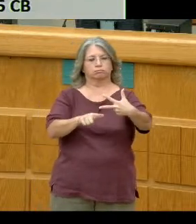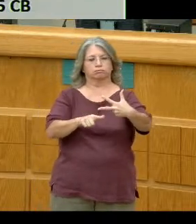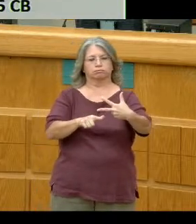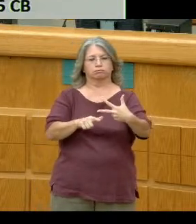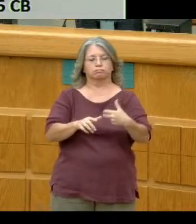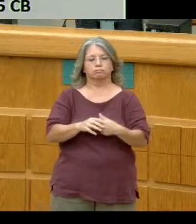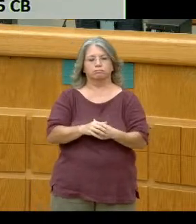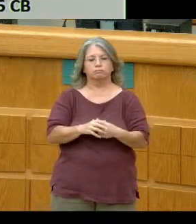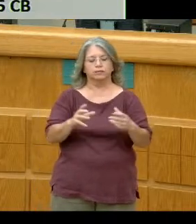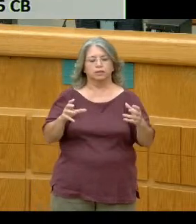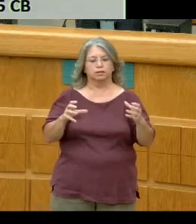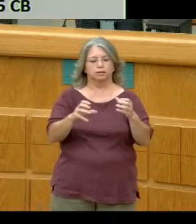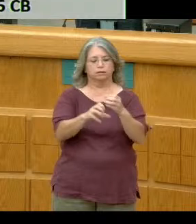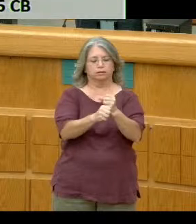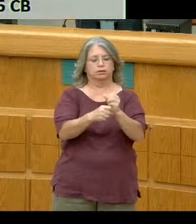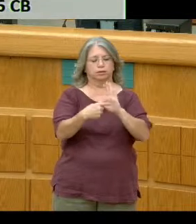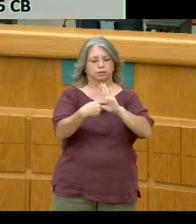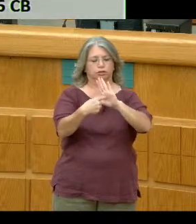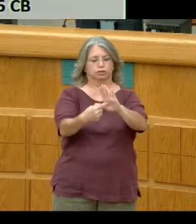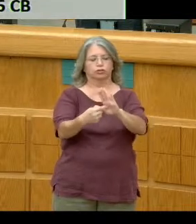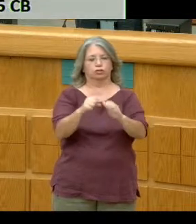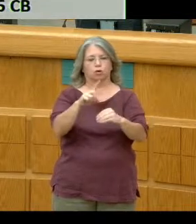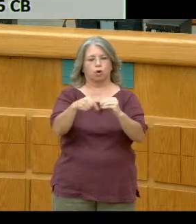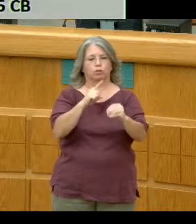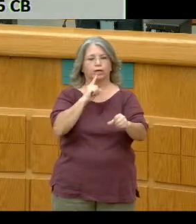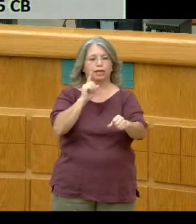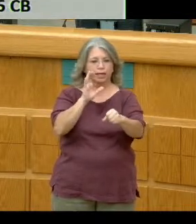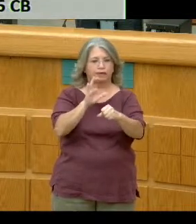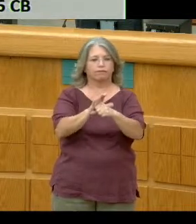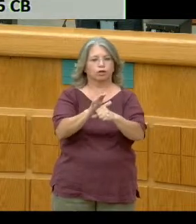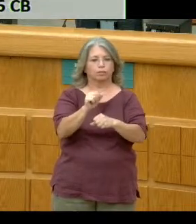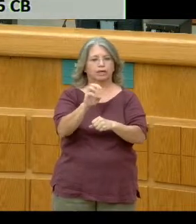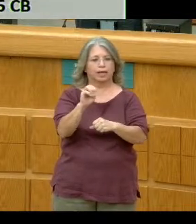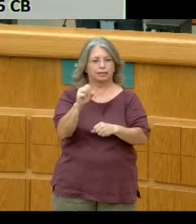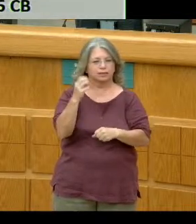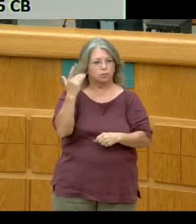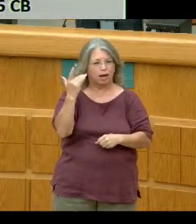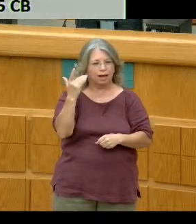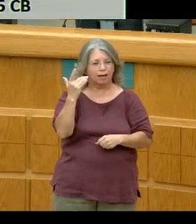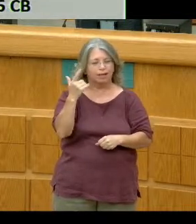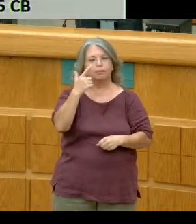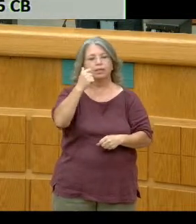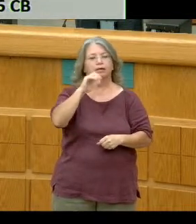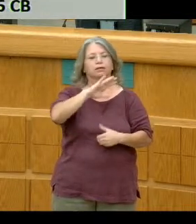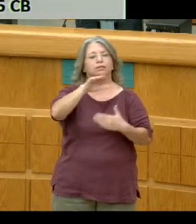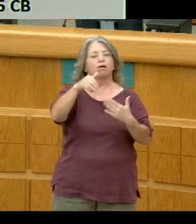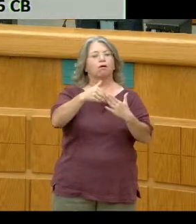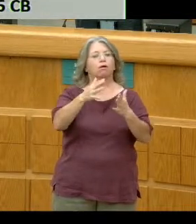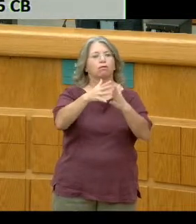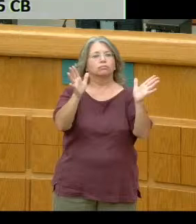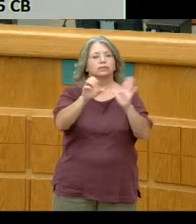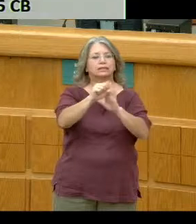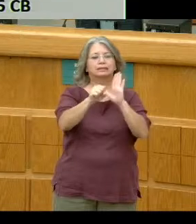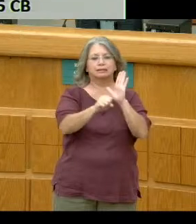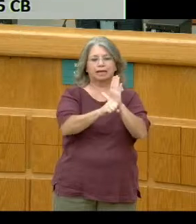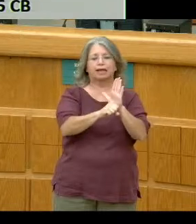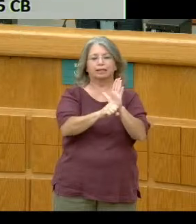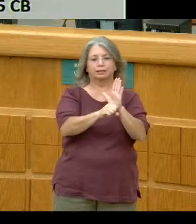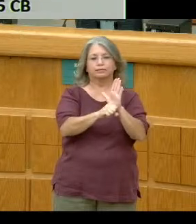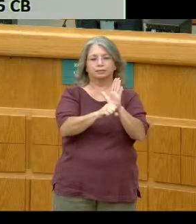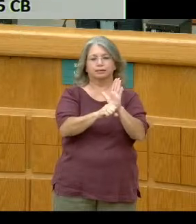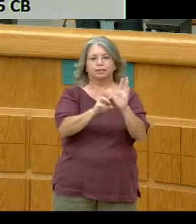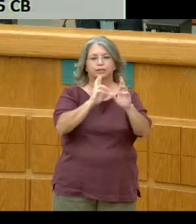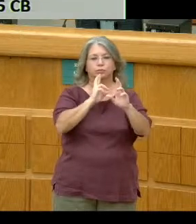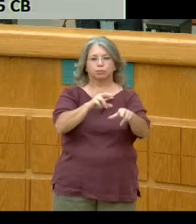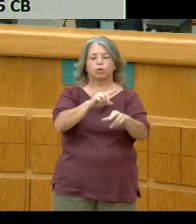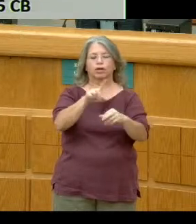just the confirmed cases is because the rest of the state is also reporting just the confirmed cases. And for us to make comparisons on